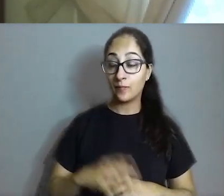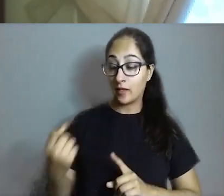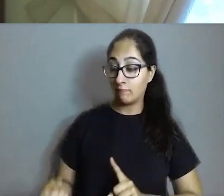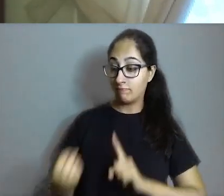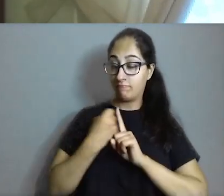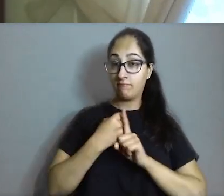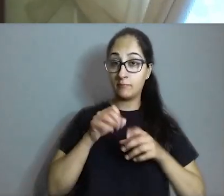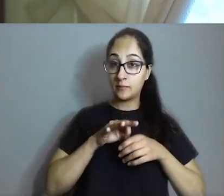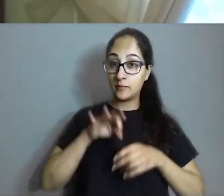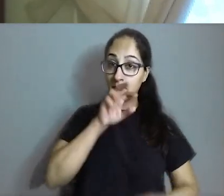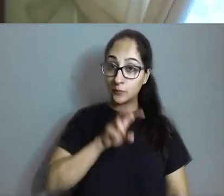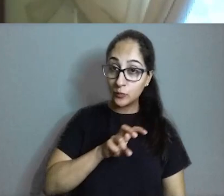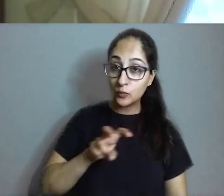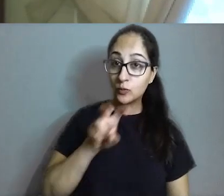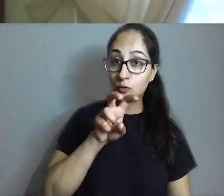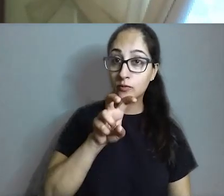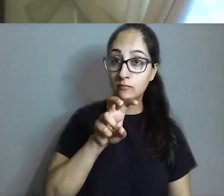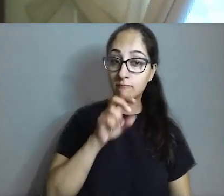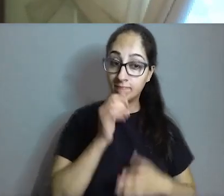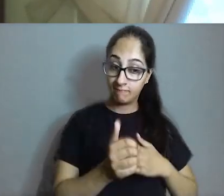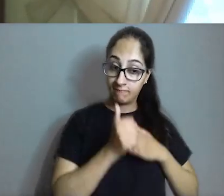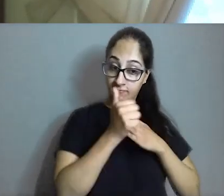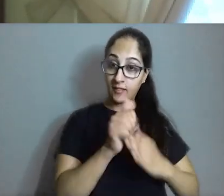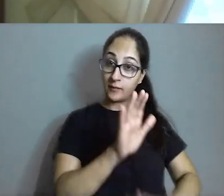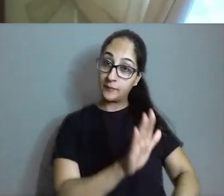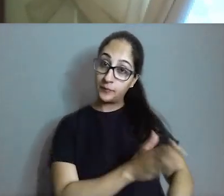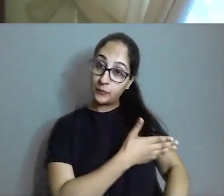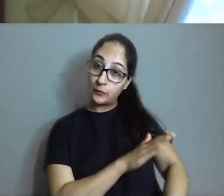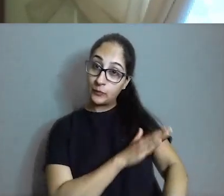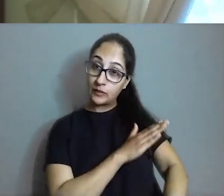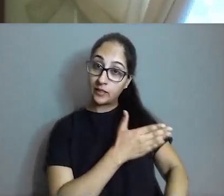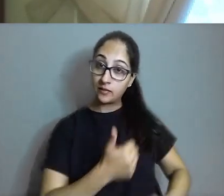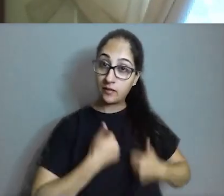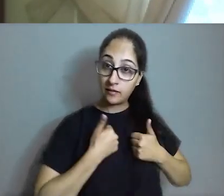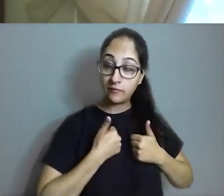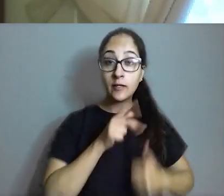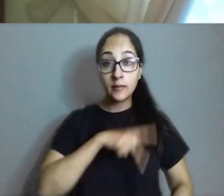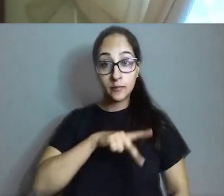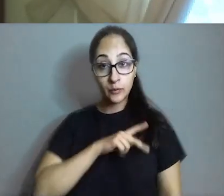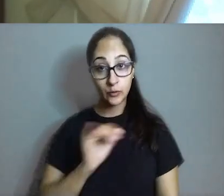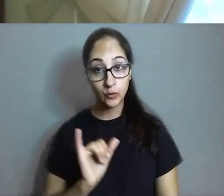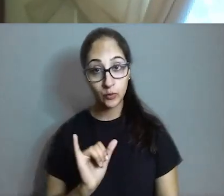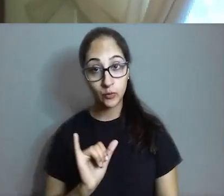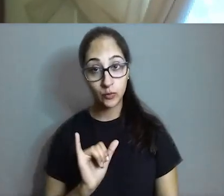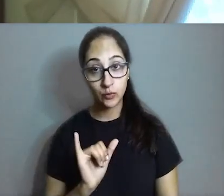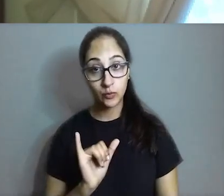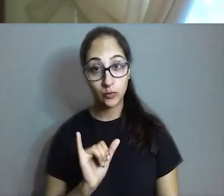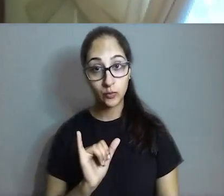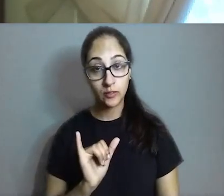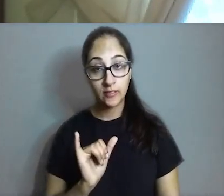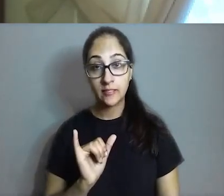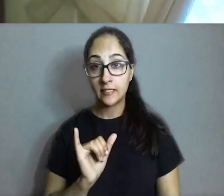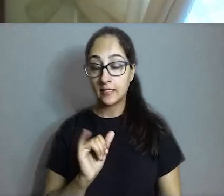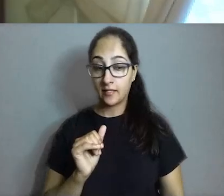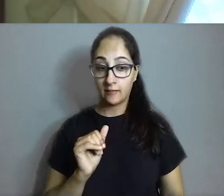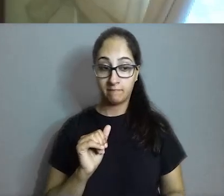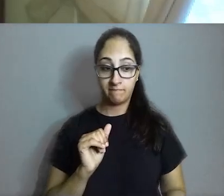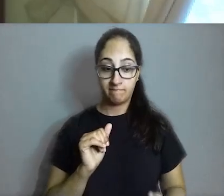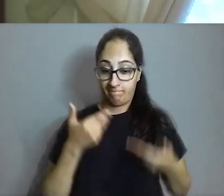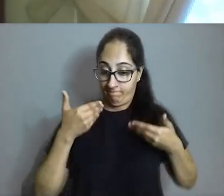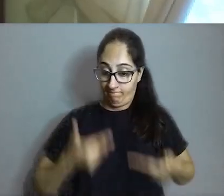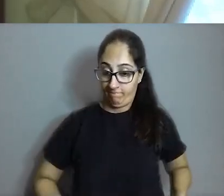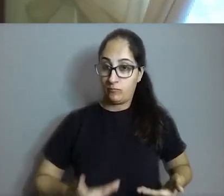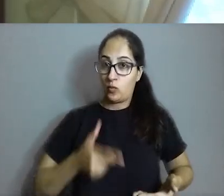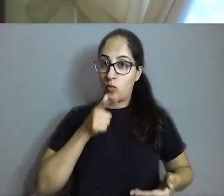that ceremony, and has guided me in many ways musically, and also in many other aspects of my life, and has guided the